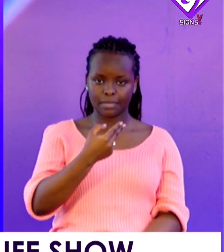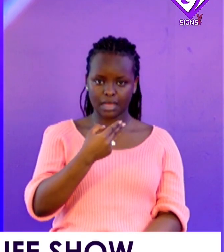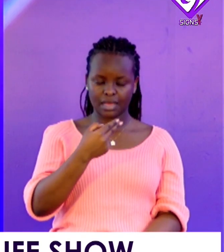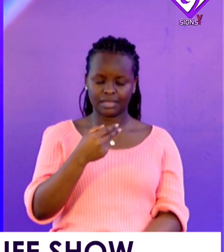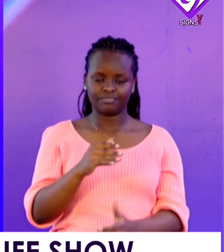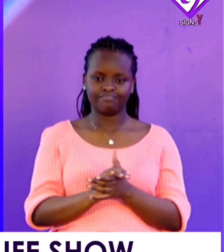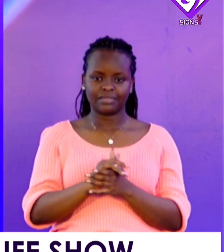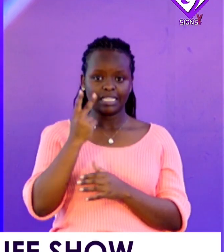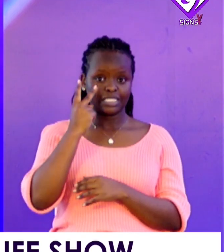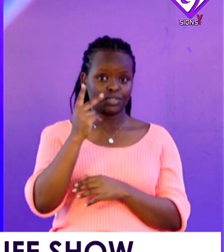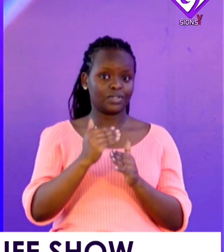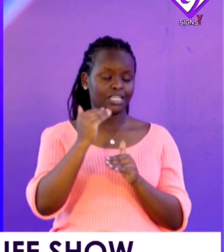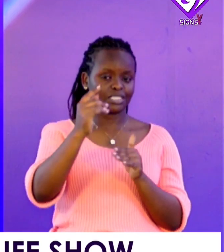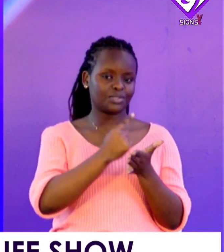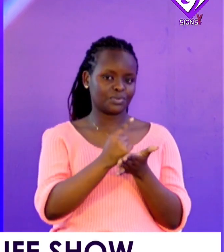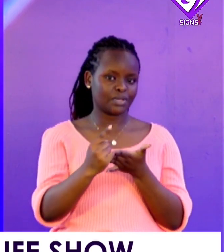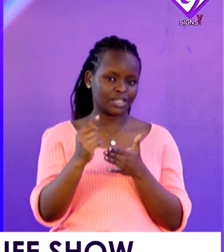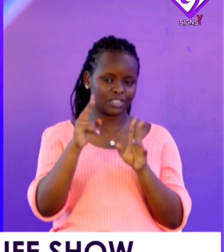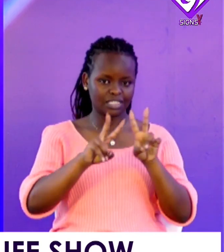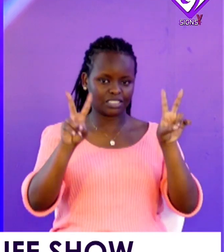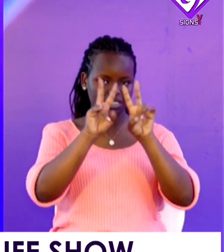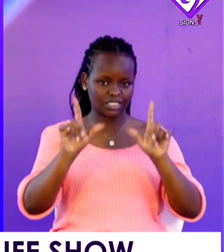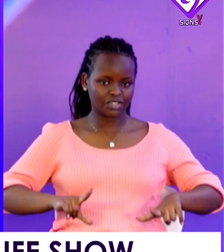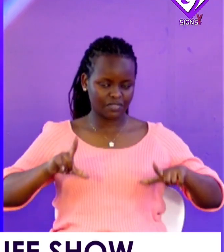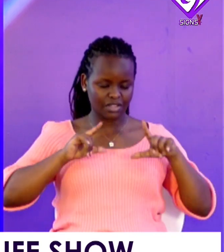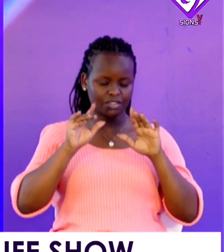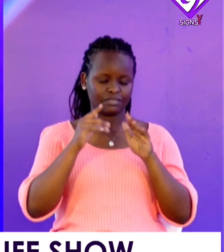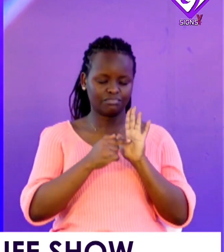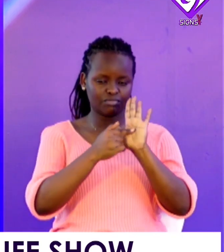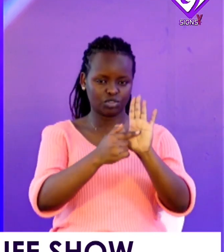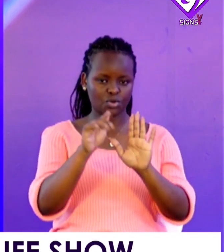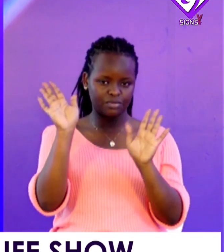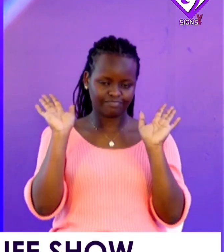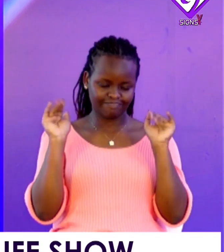ourselves. See you next week on the Treasures of Life show. Bye-bye. Bye.